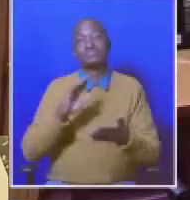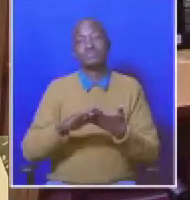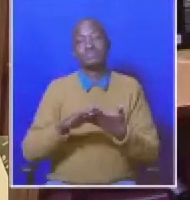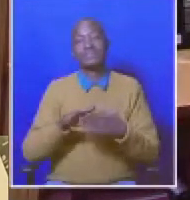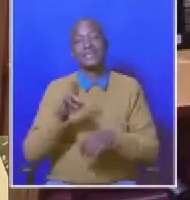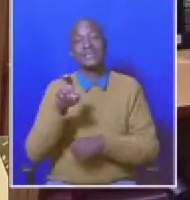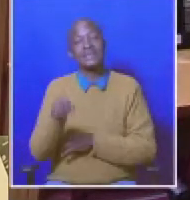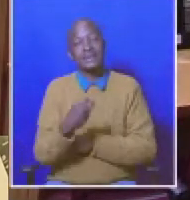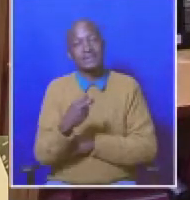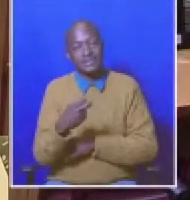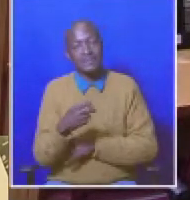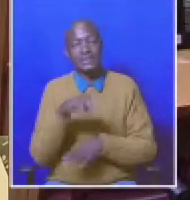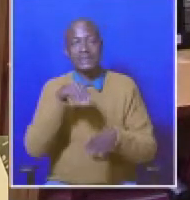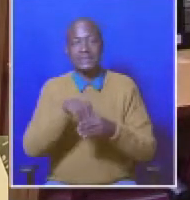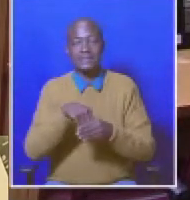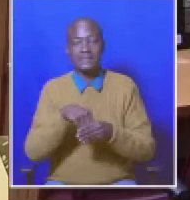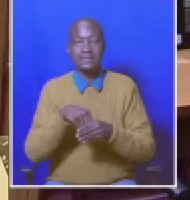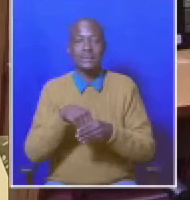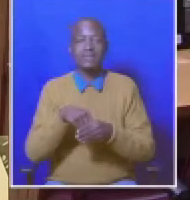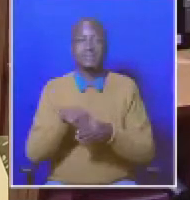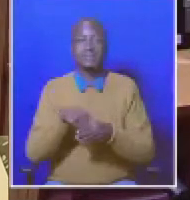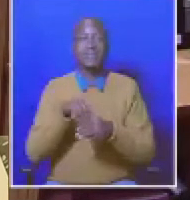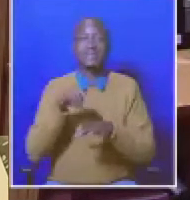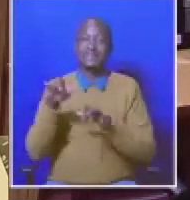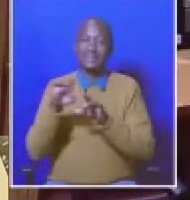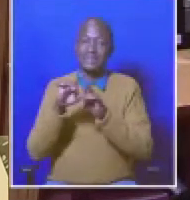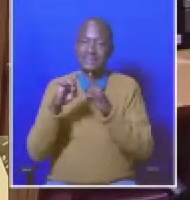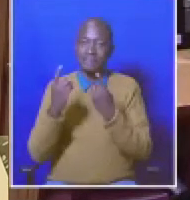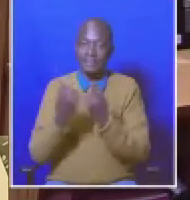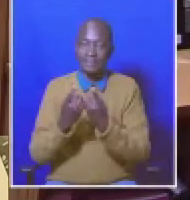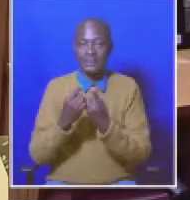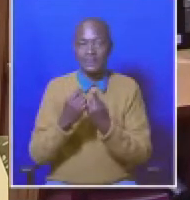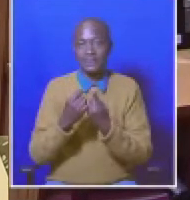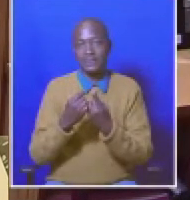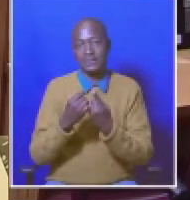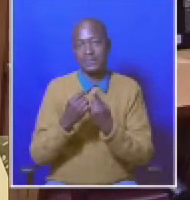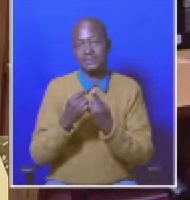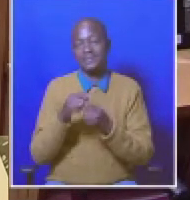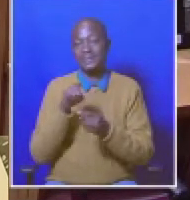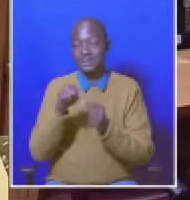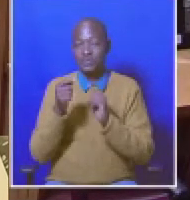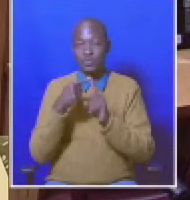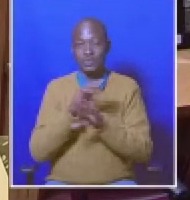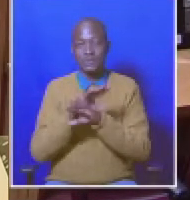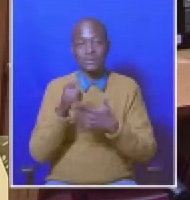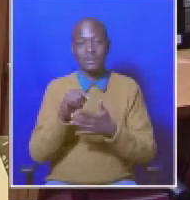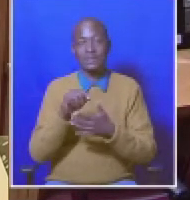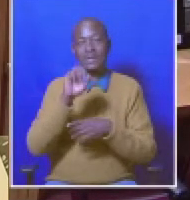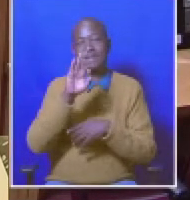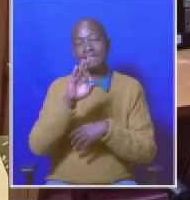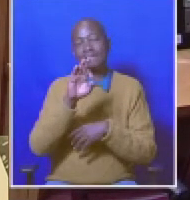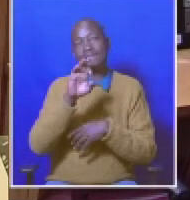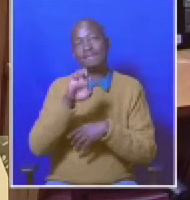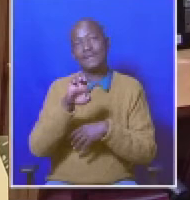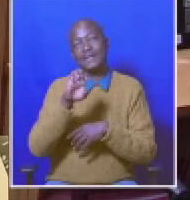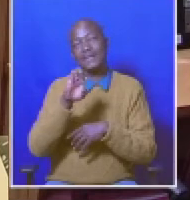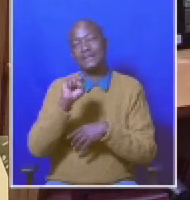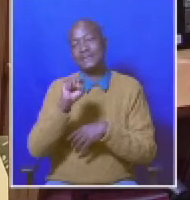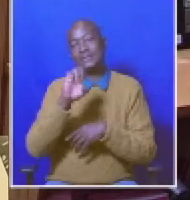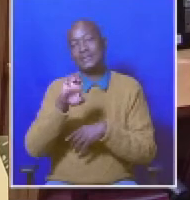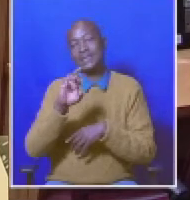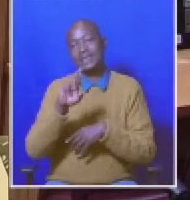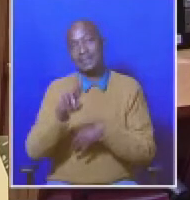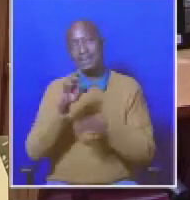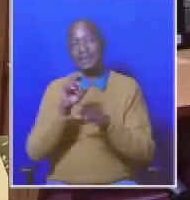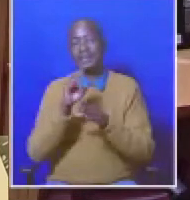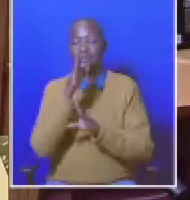theft in the department. This question is from Honorable Fesser, and is directed to